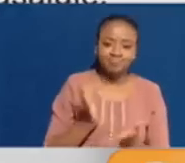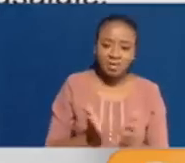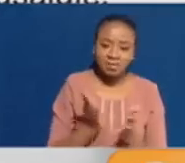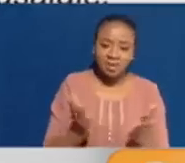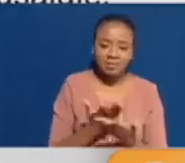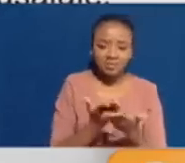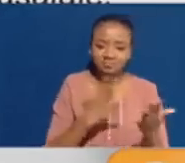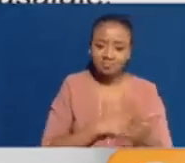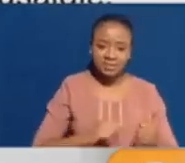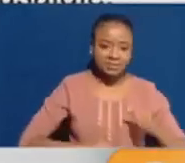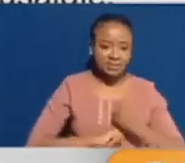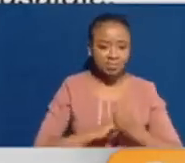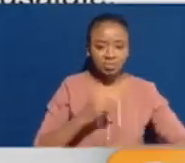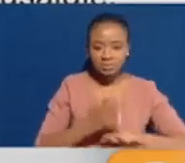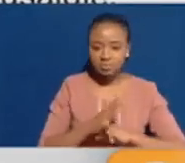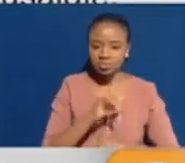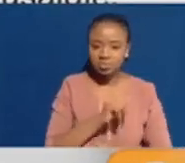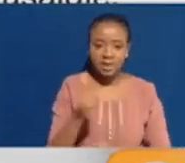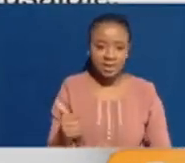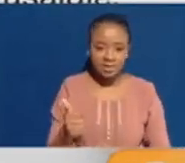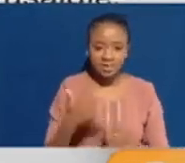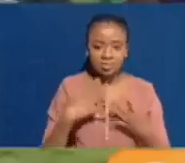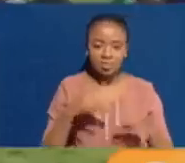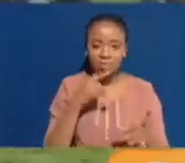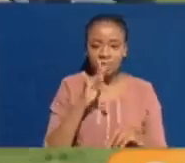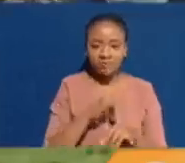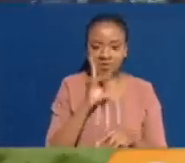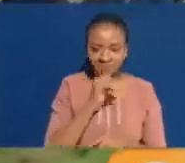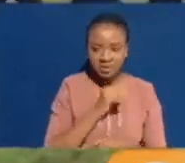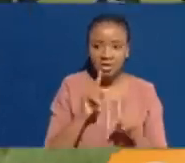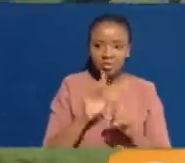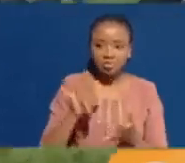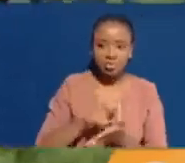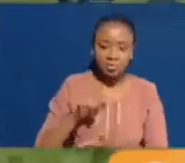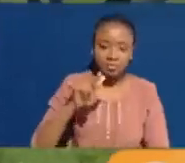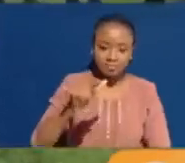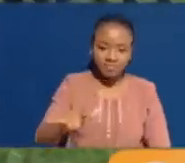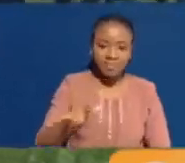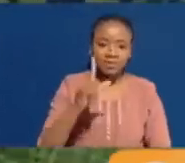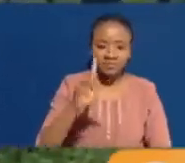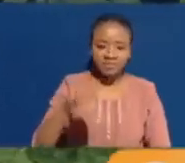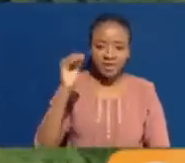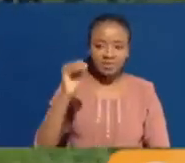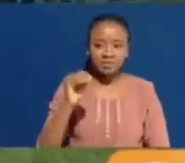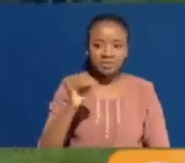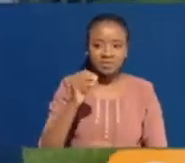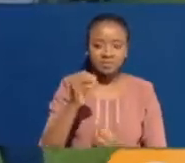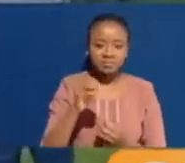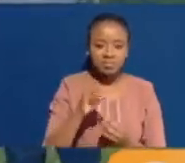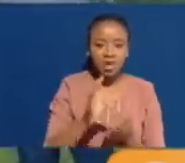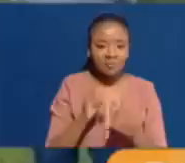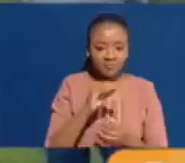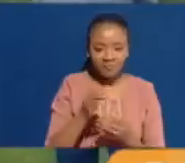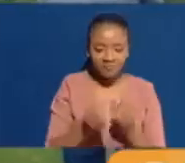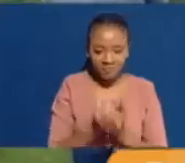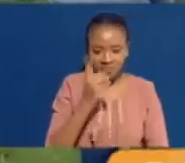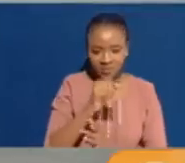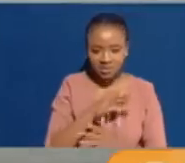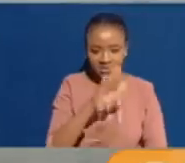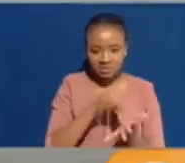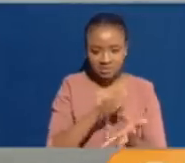to stand together with us affected by the accident the airline has since established two information centers to help families